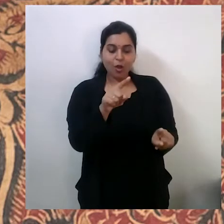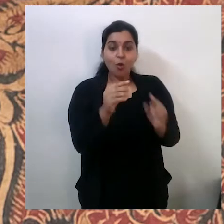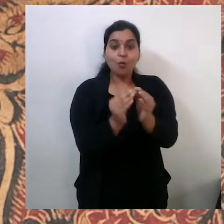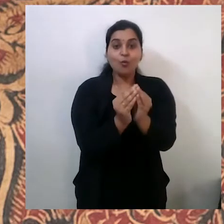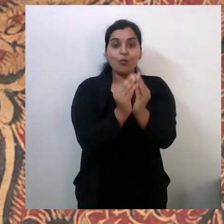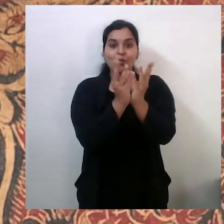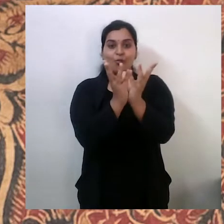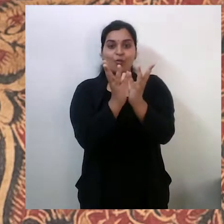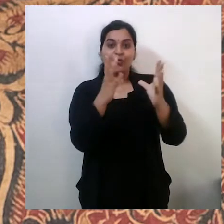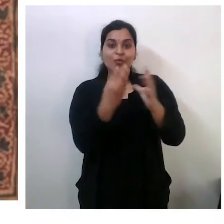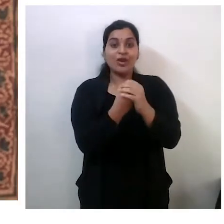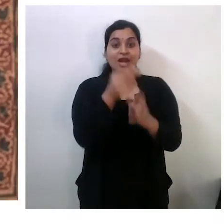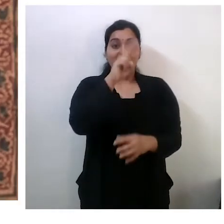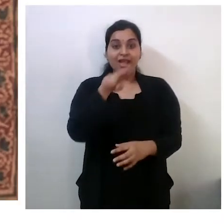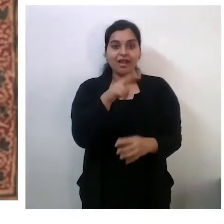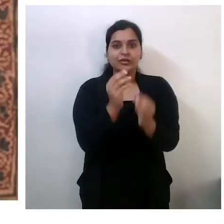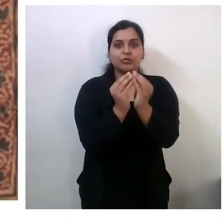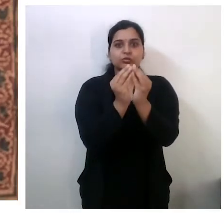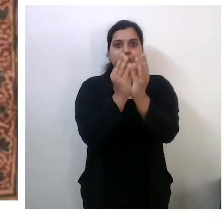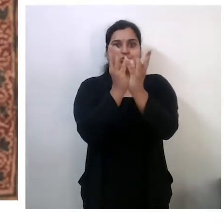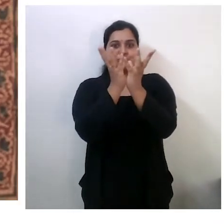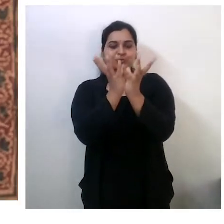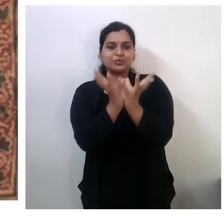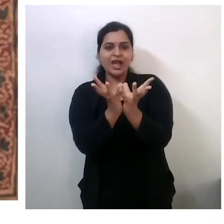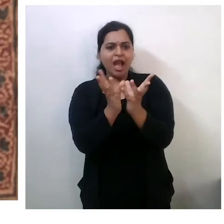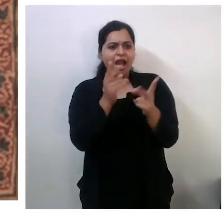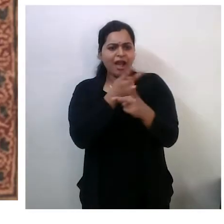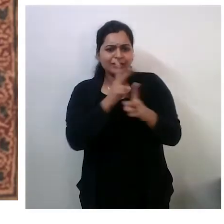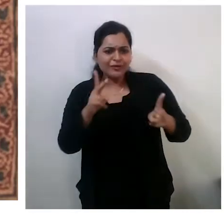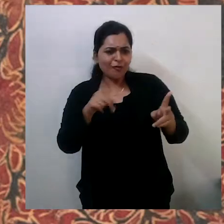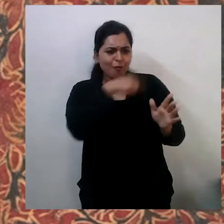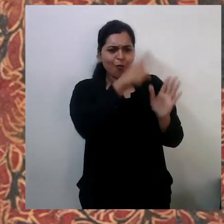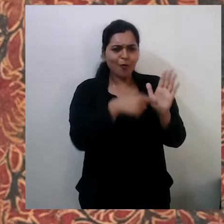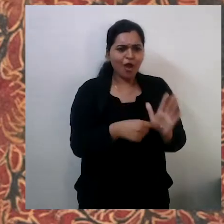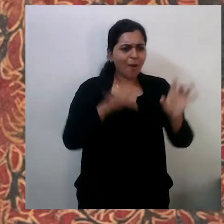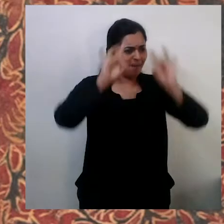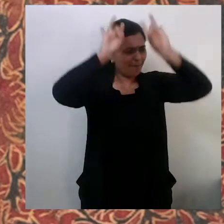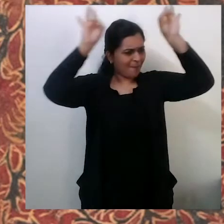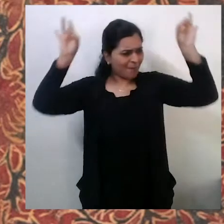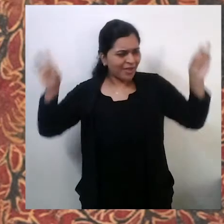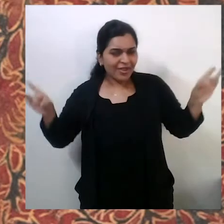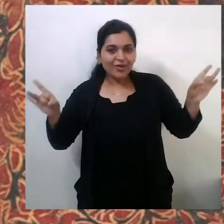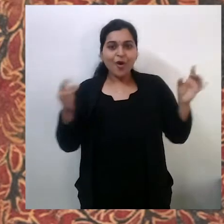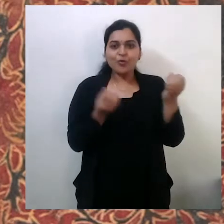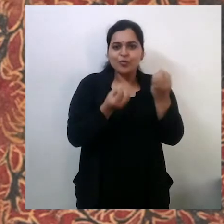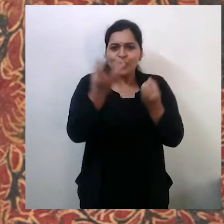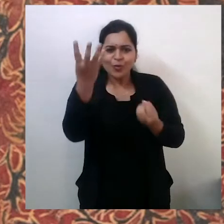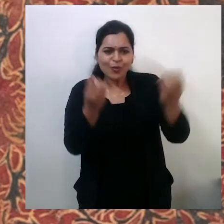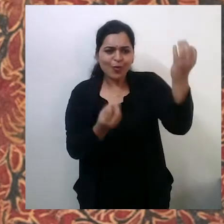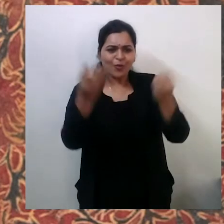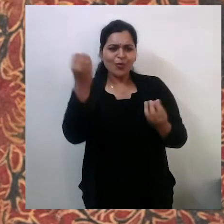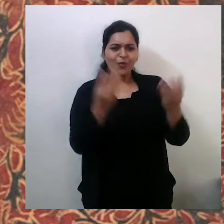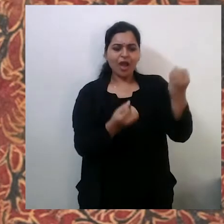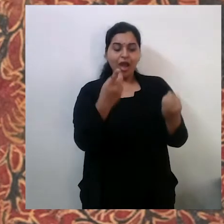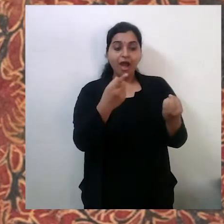flower with 8 petals, various species of pheasants like peacocks, tree of life patterns and flowers that resemble